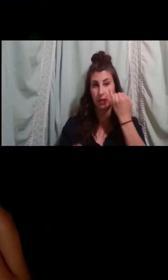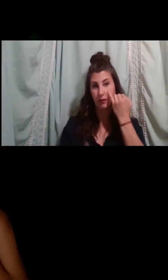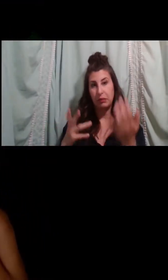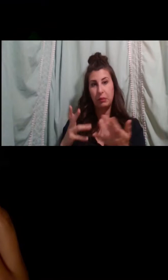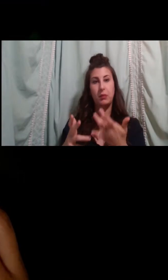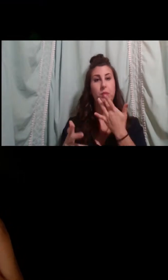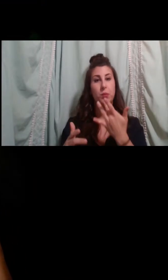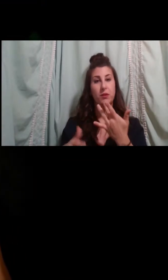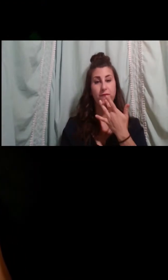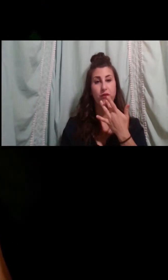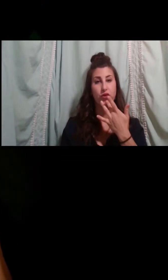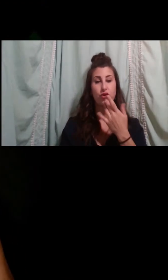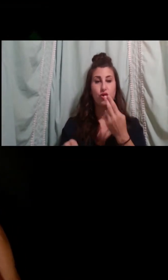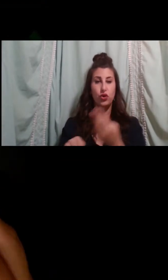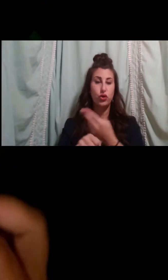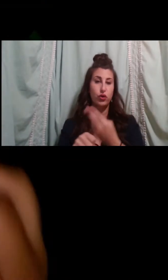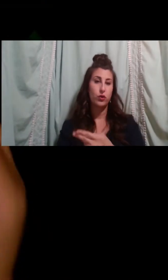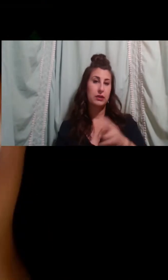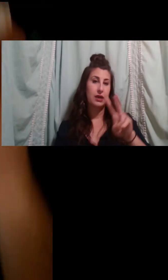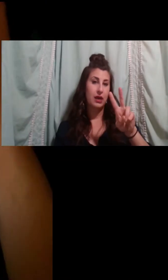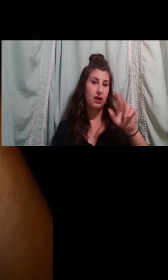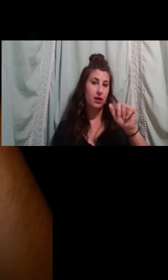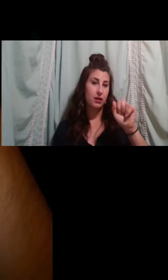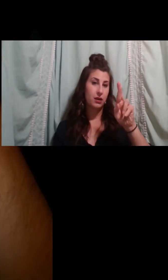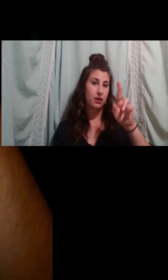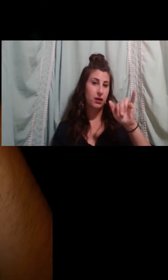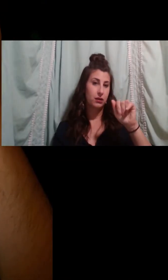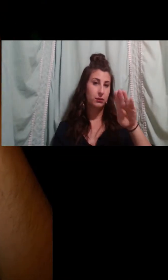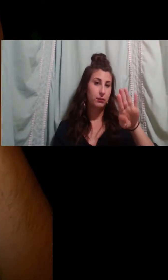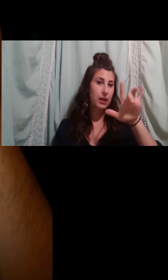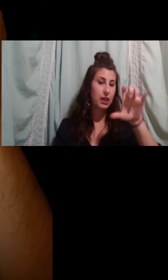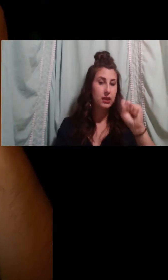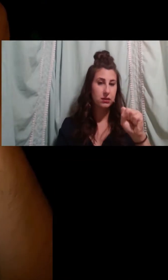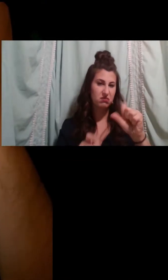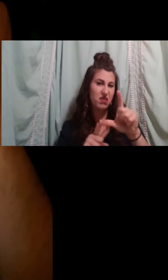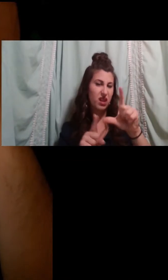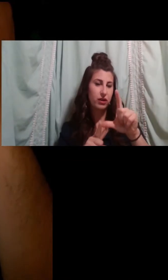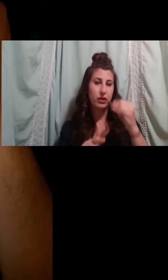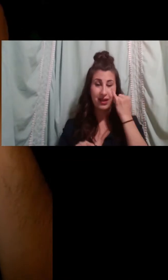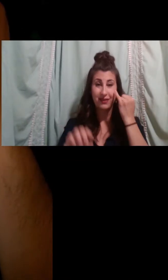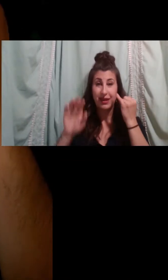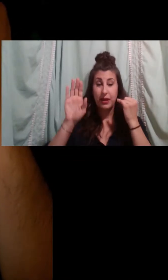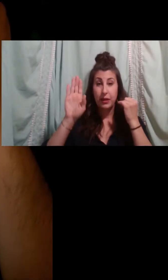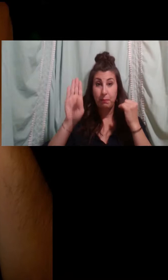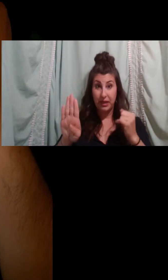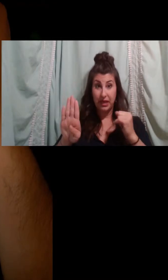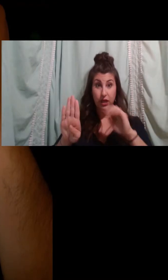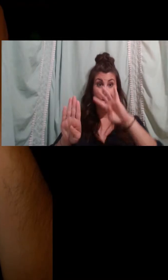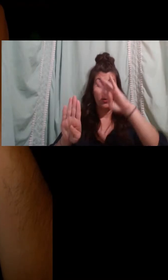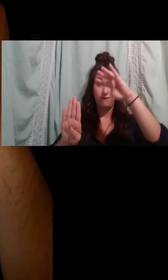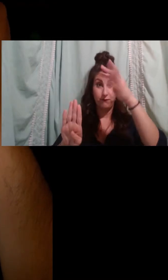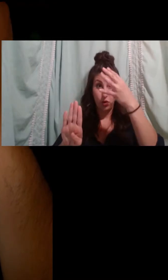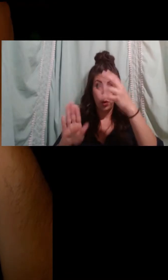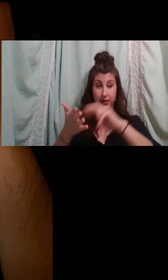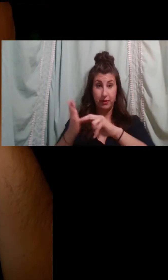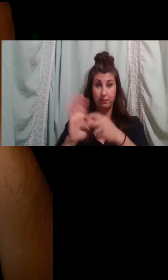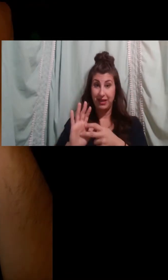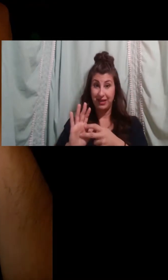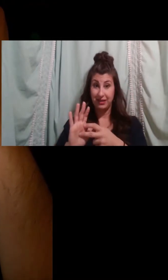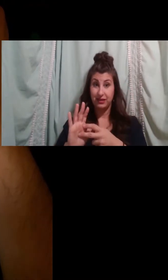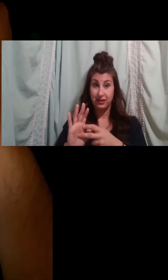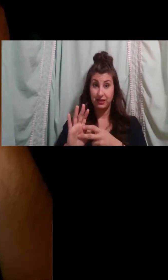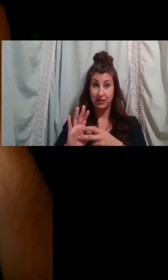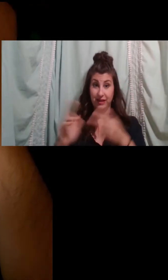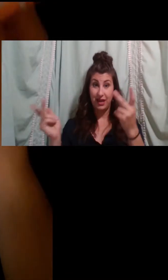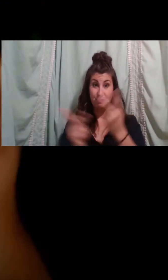numbers, if you want to look at it in terms of variables. If b to the 4th means how many times you multiply the base b,